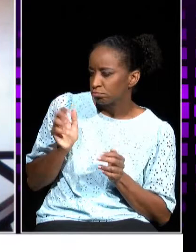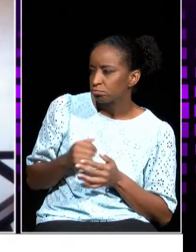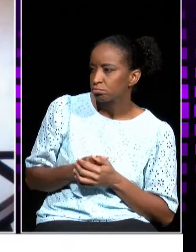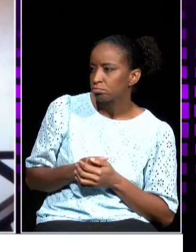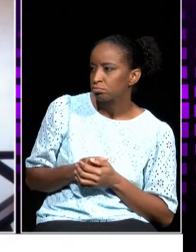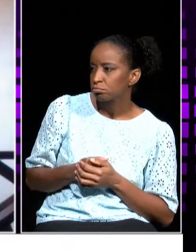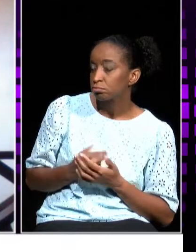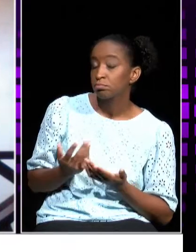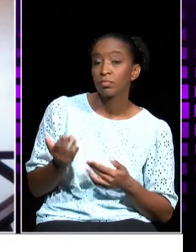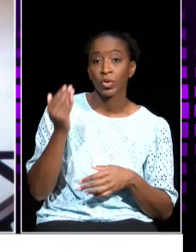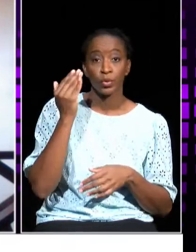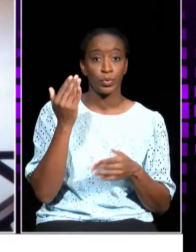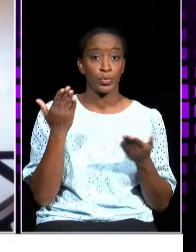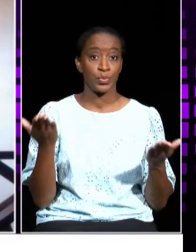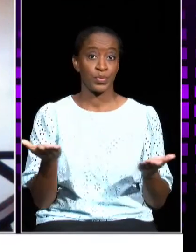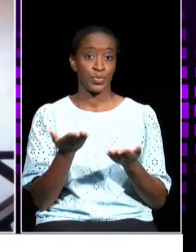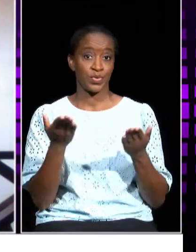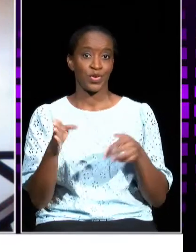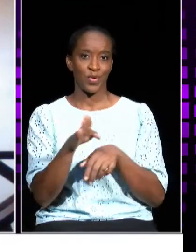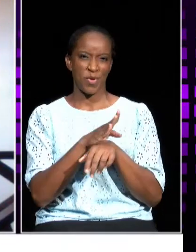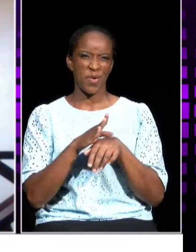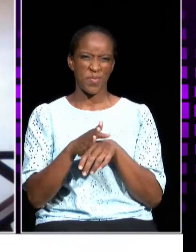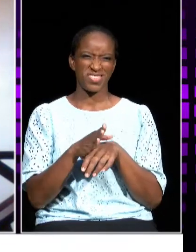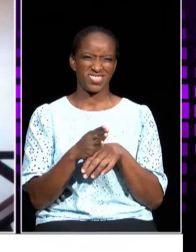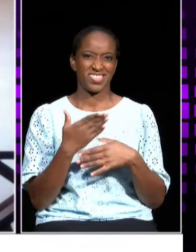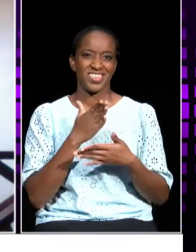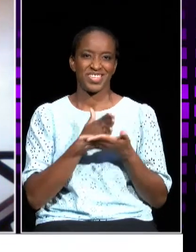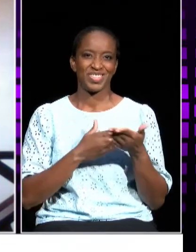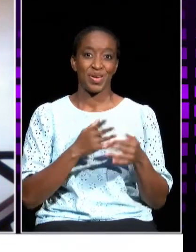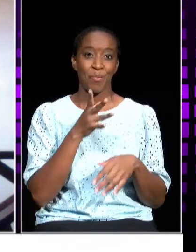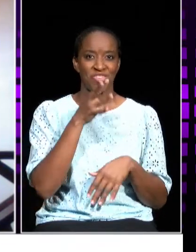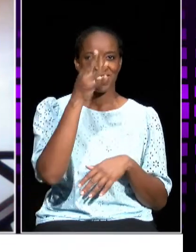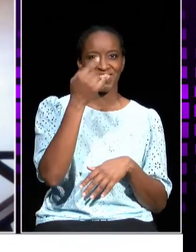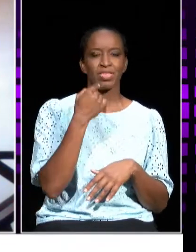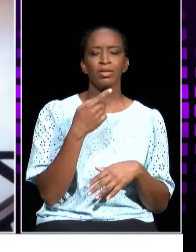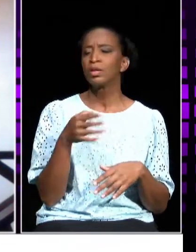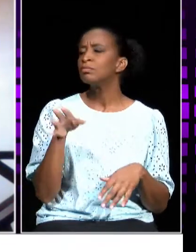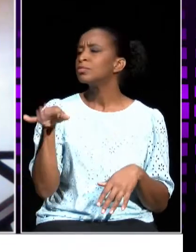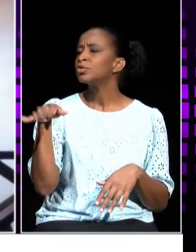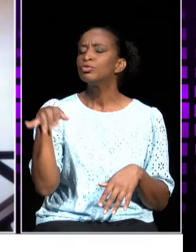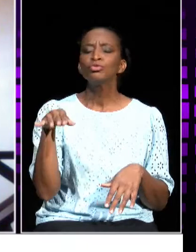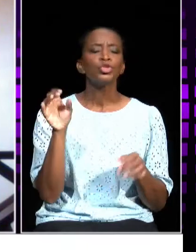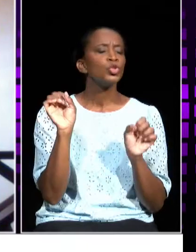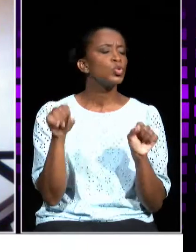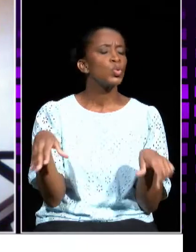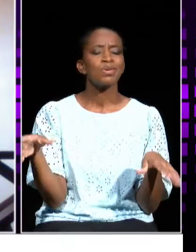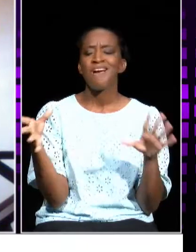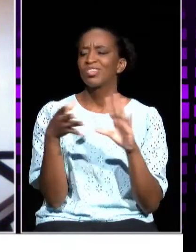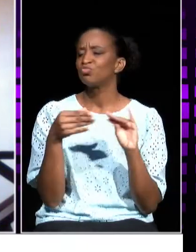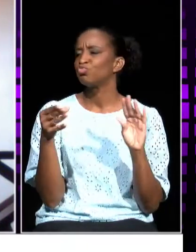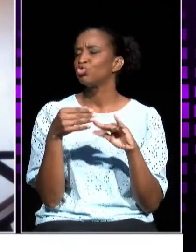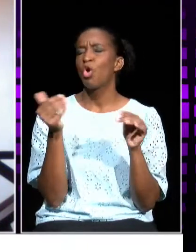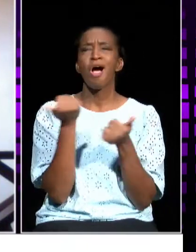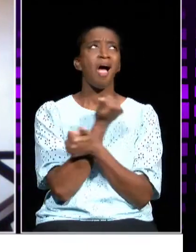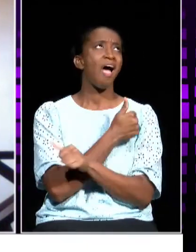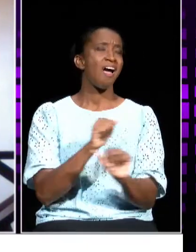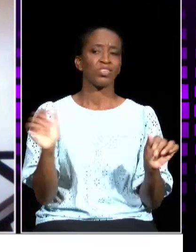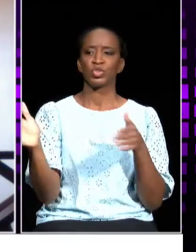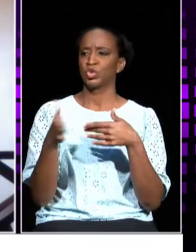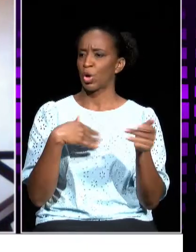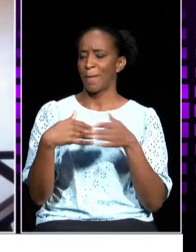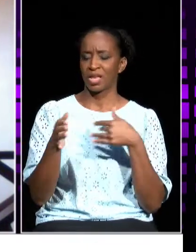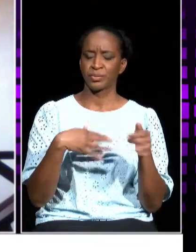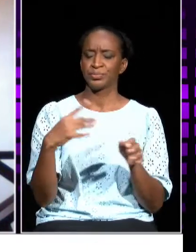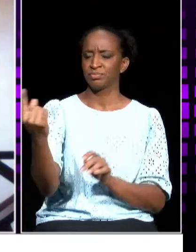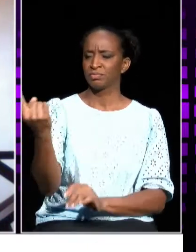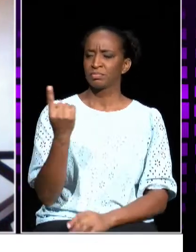children, come and talk to me about anything. And as soon as the child goes to speak to the parent, that's what you really come to talk to me about.